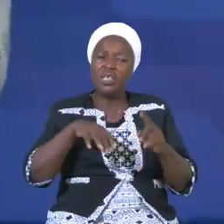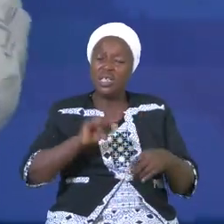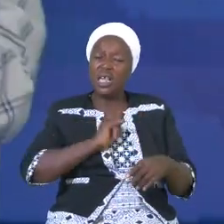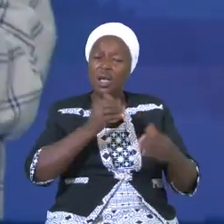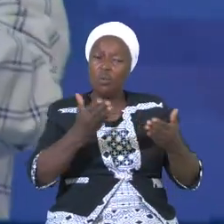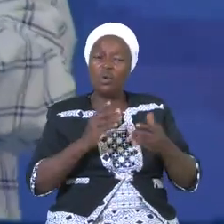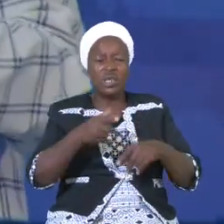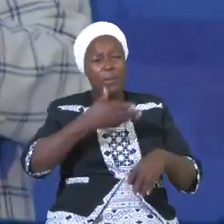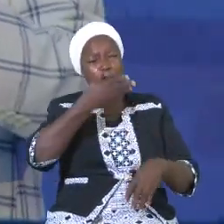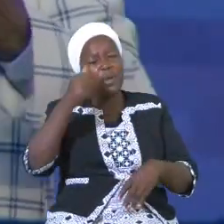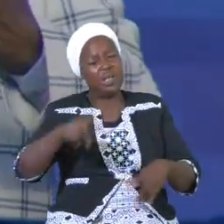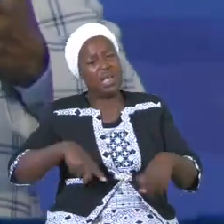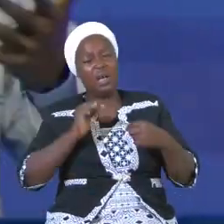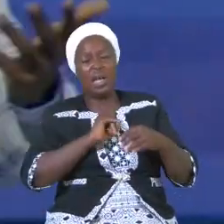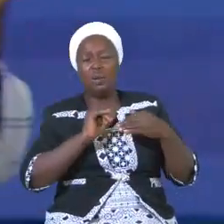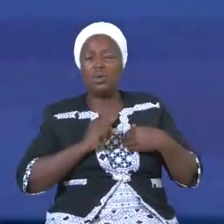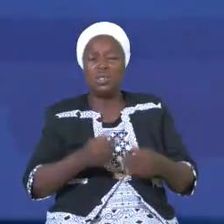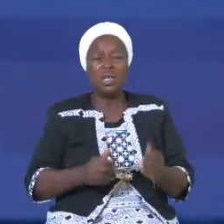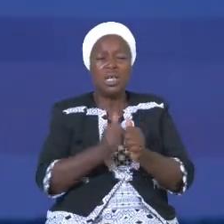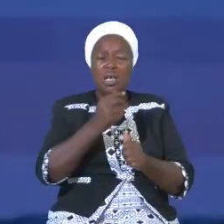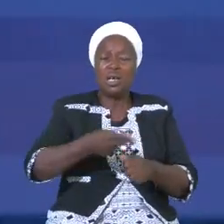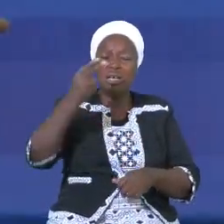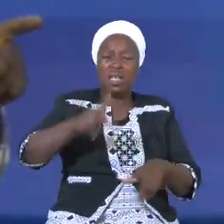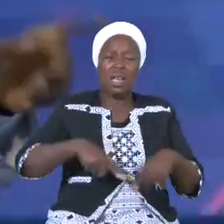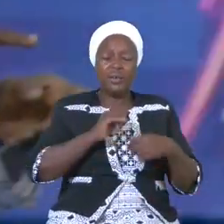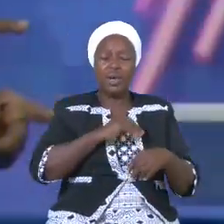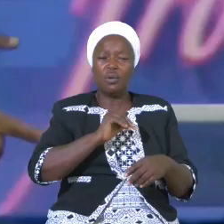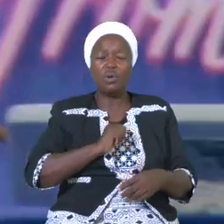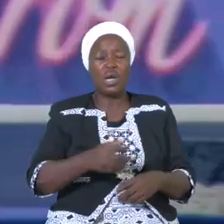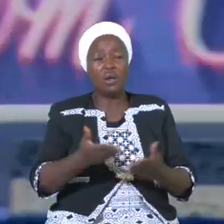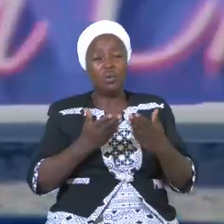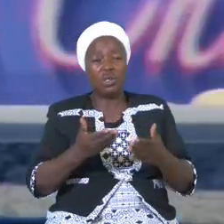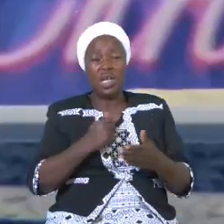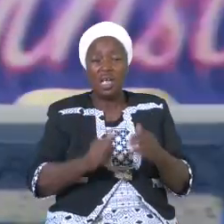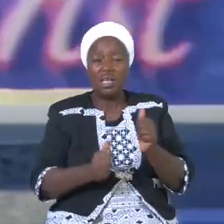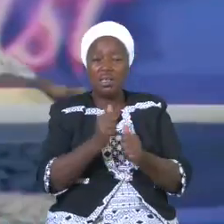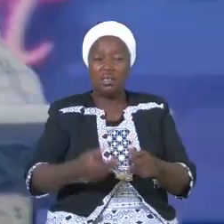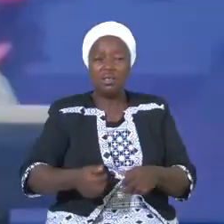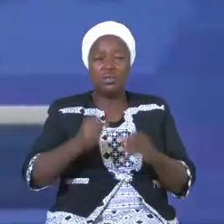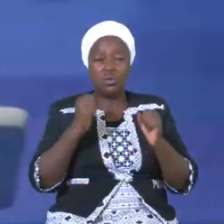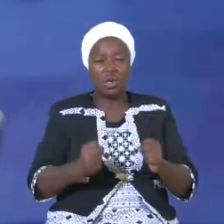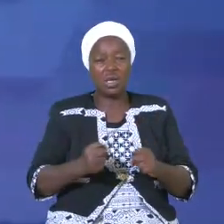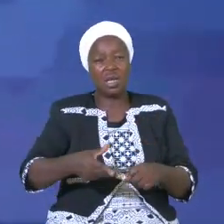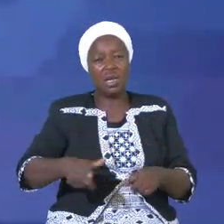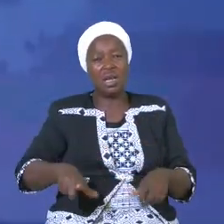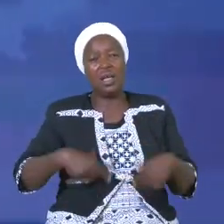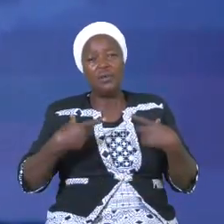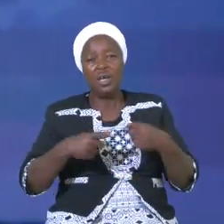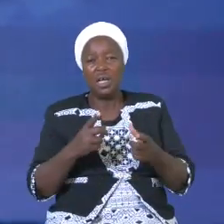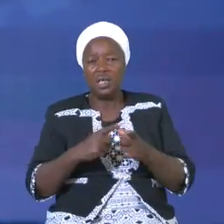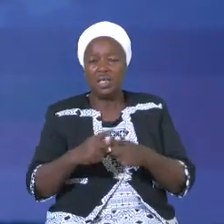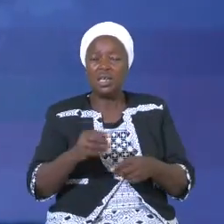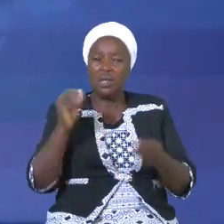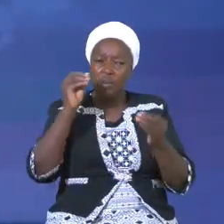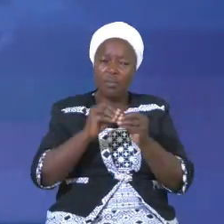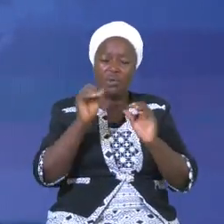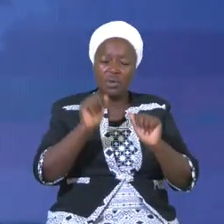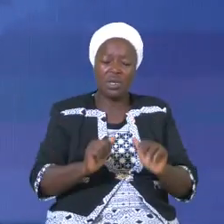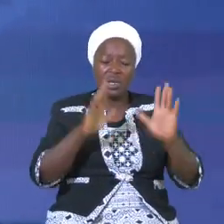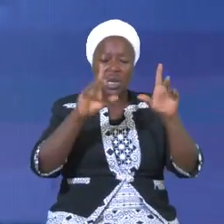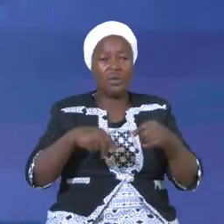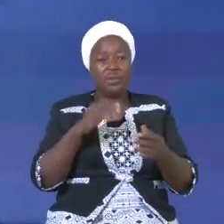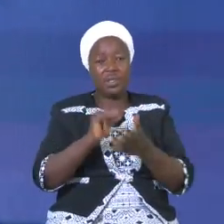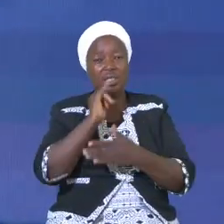want a higher life i want a stronger life i want a more committed life he has seen that's why he brought you